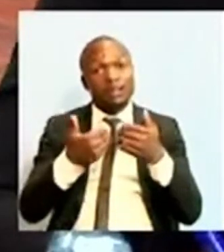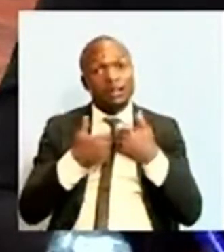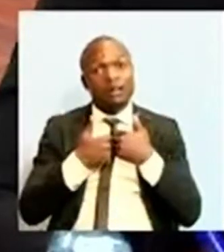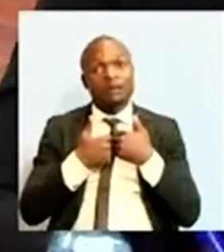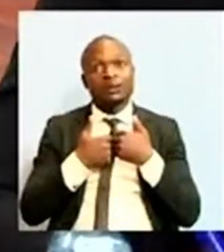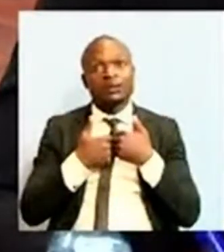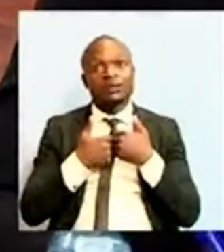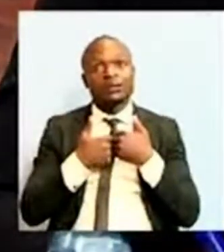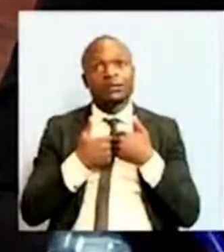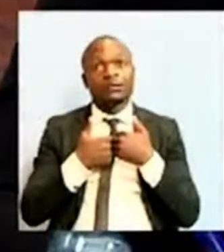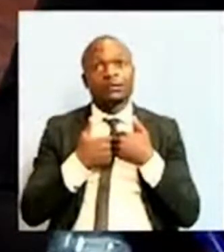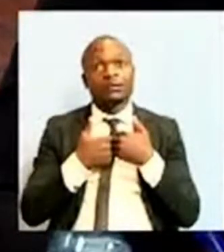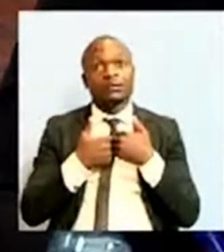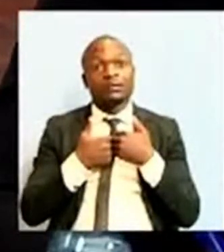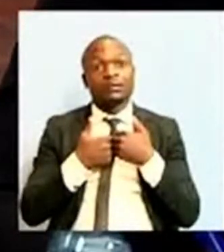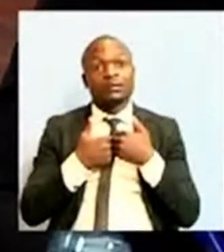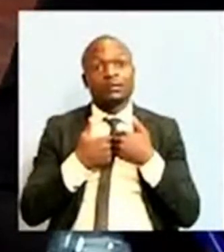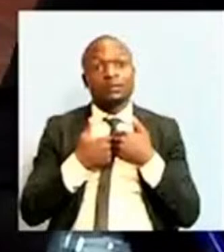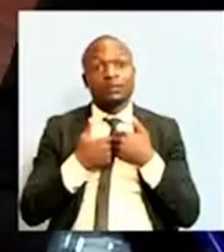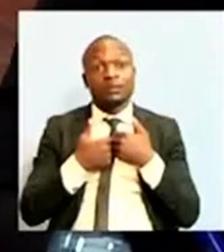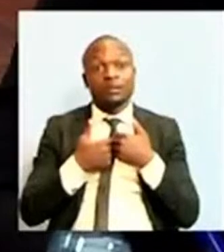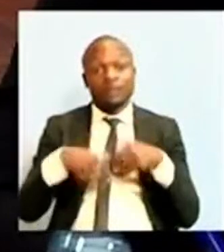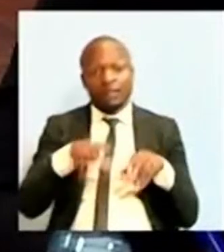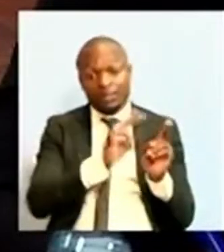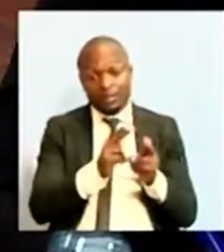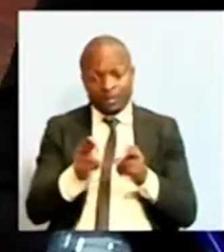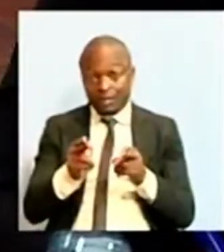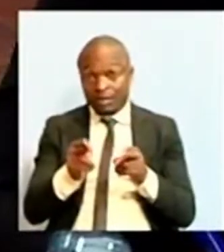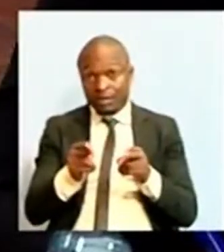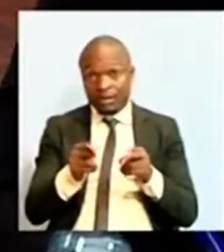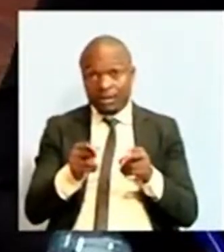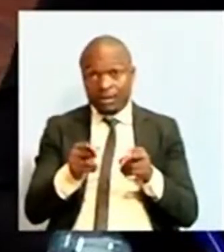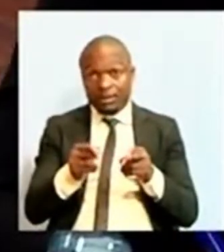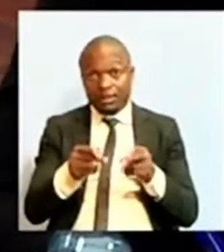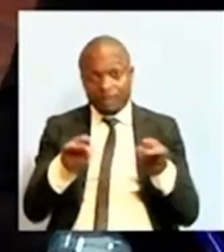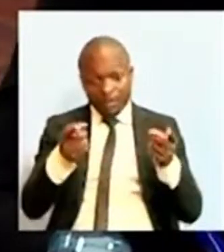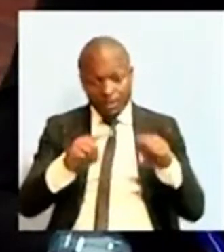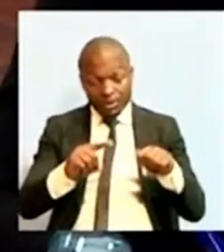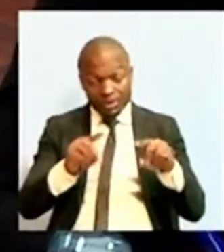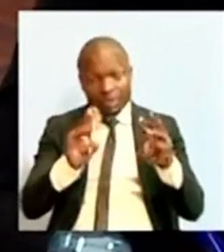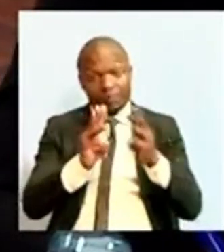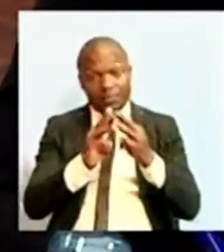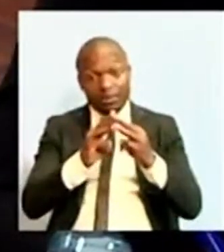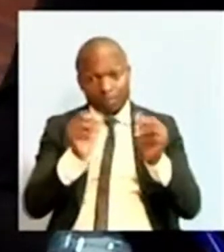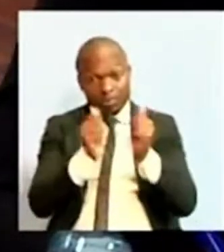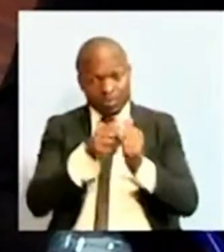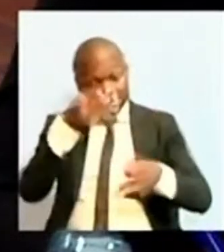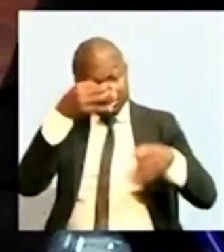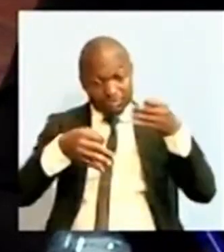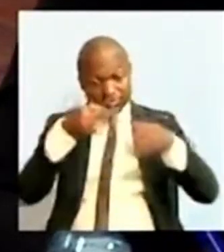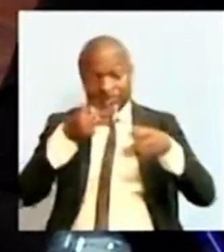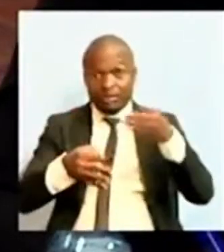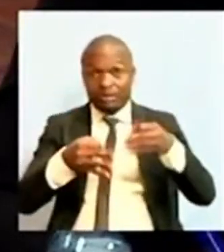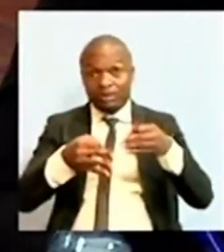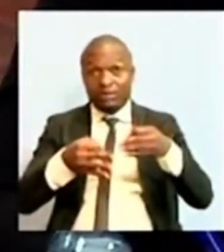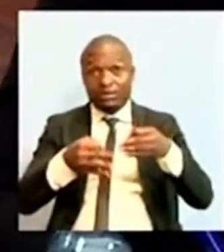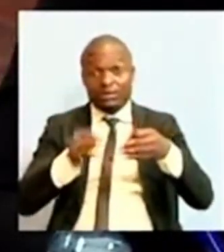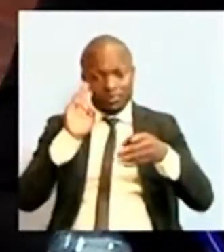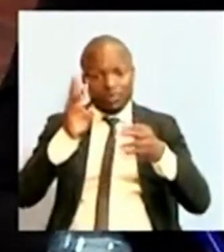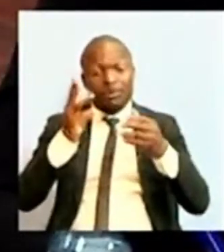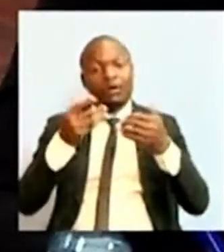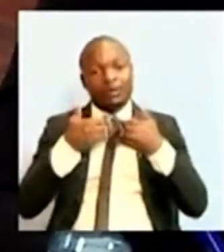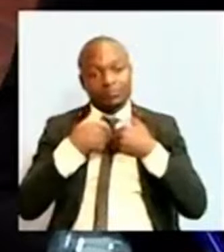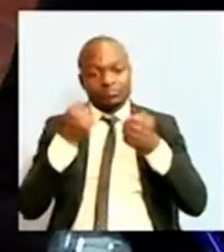concrete answer once the tribunal sits, because it will review most of the upwards adjustment to our